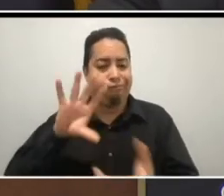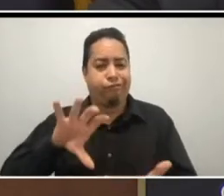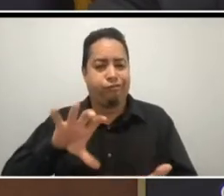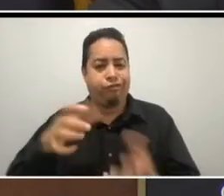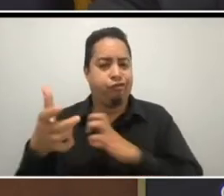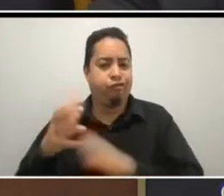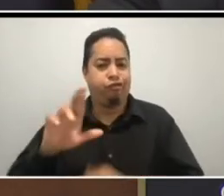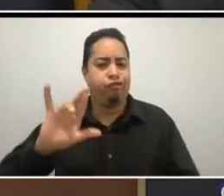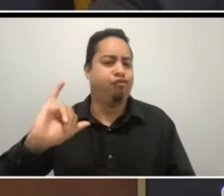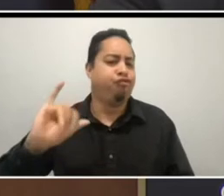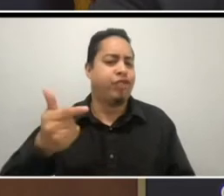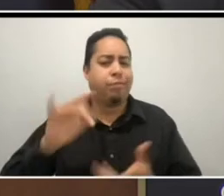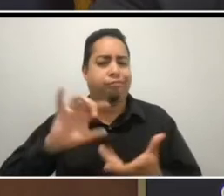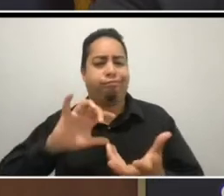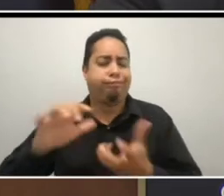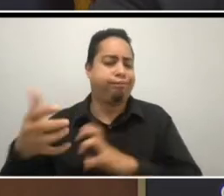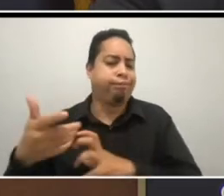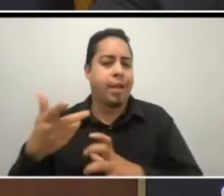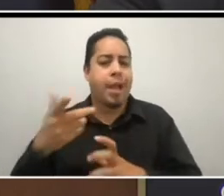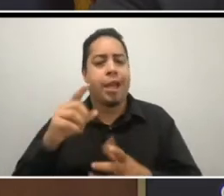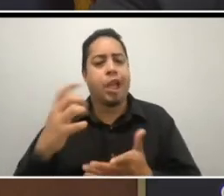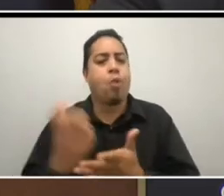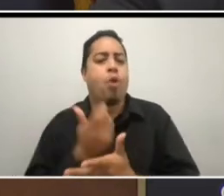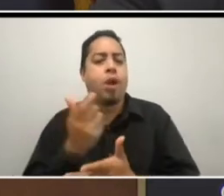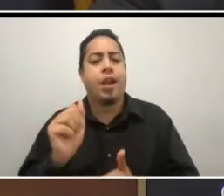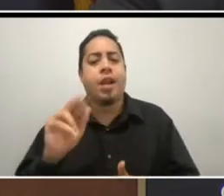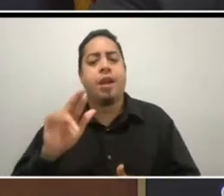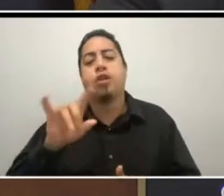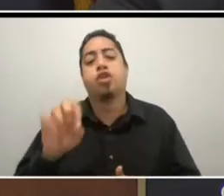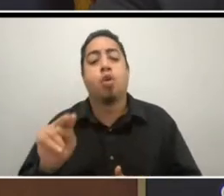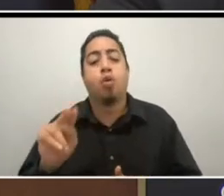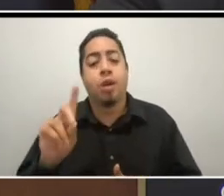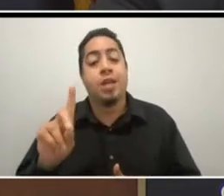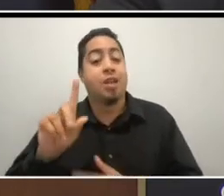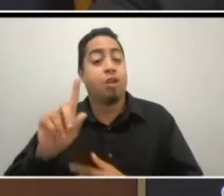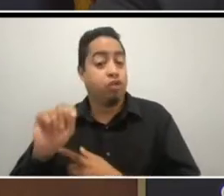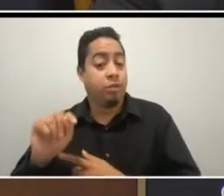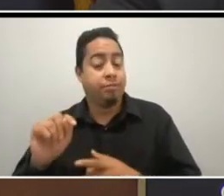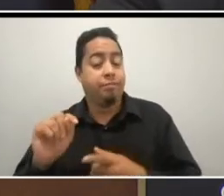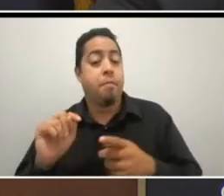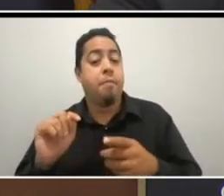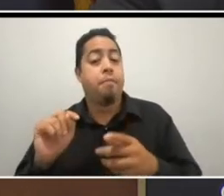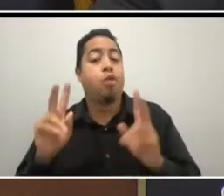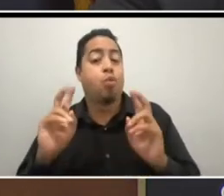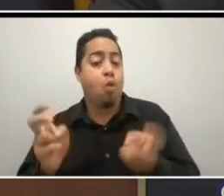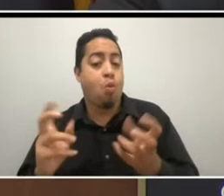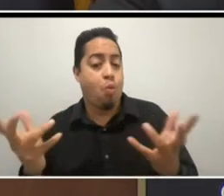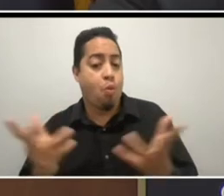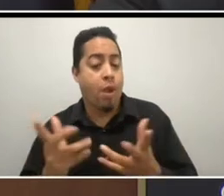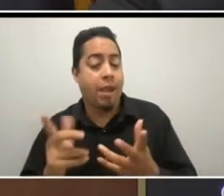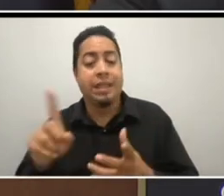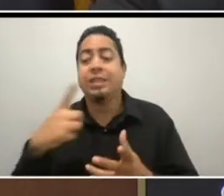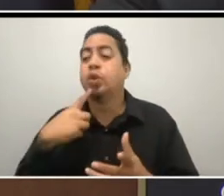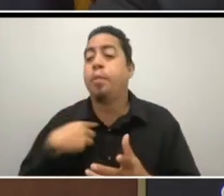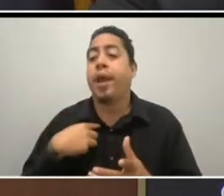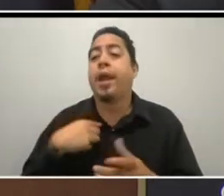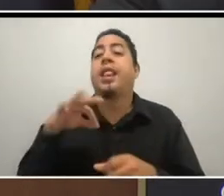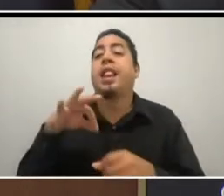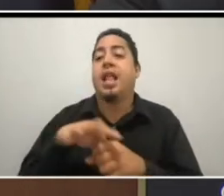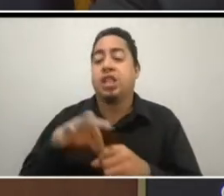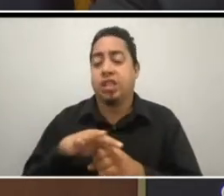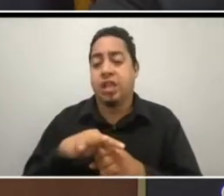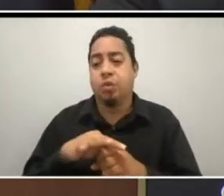Arizona. To quote the former president, during the conversation, he told me the election was rigged and that I won